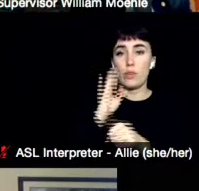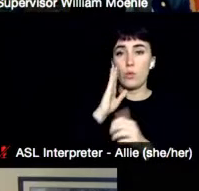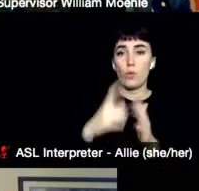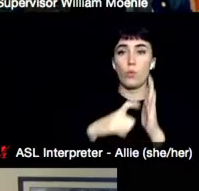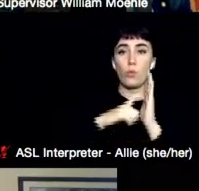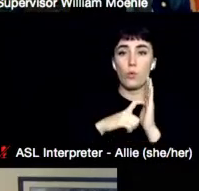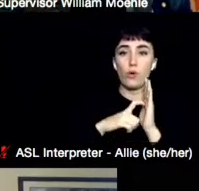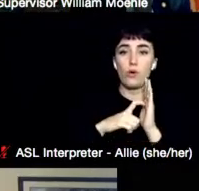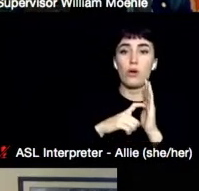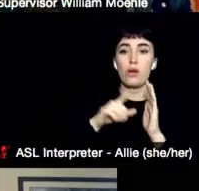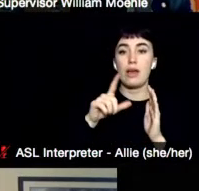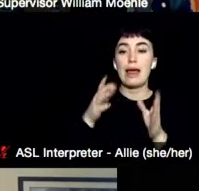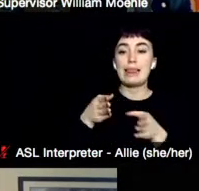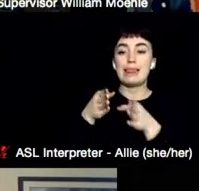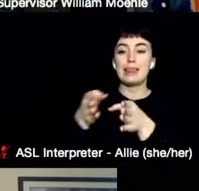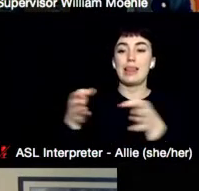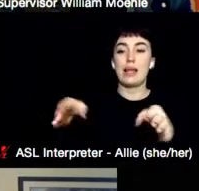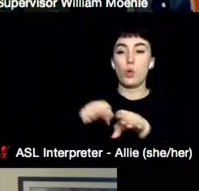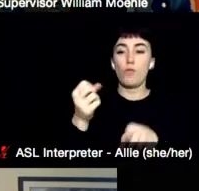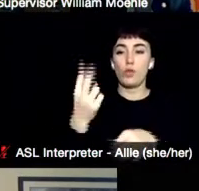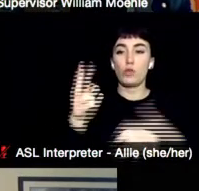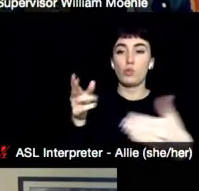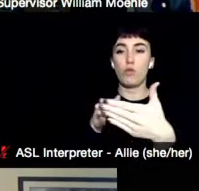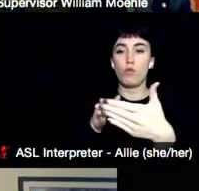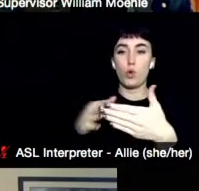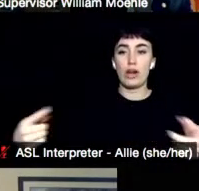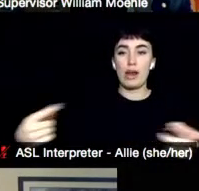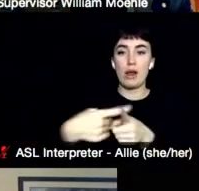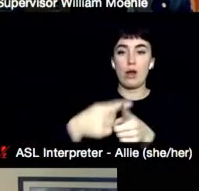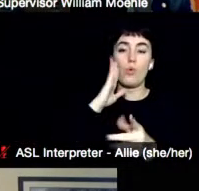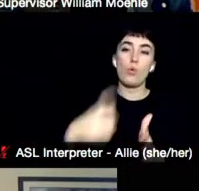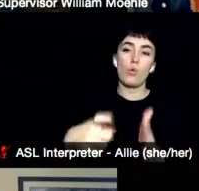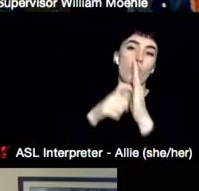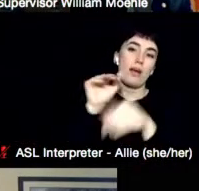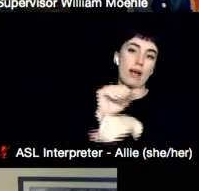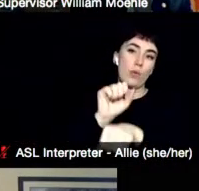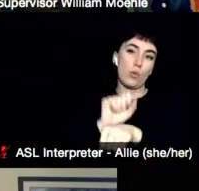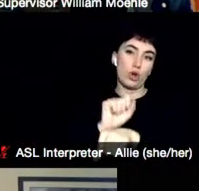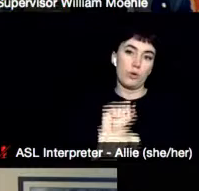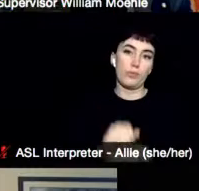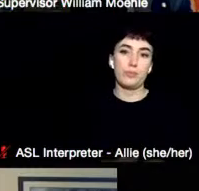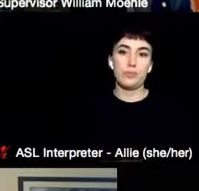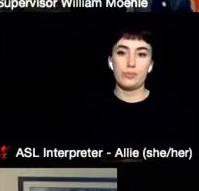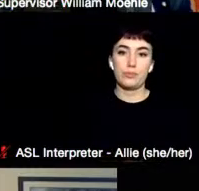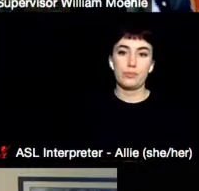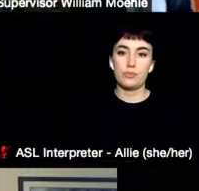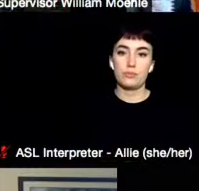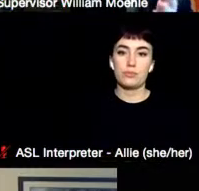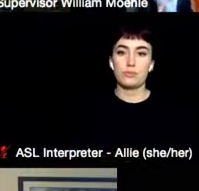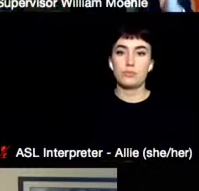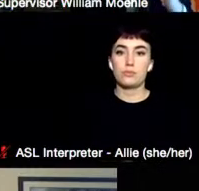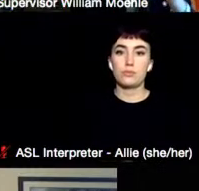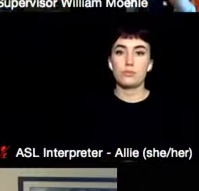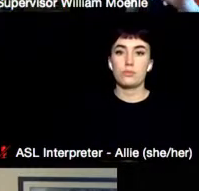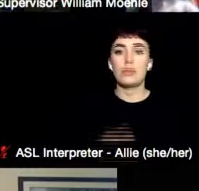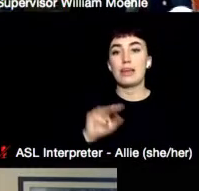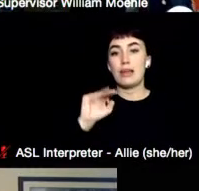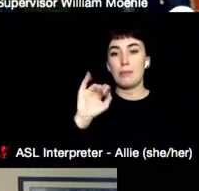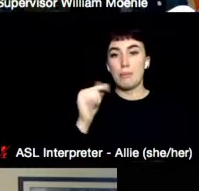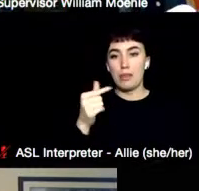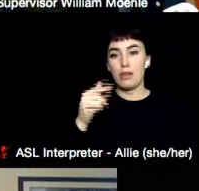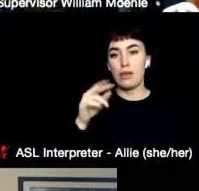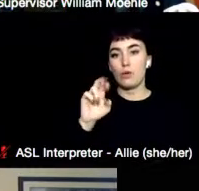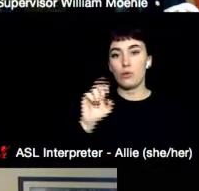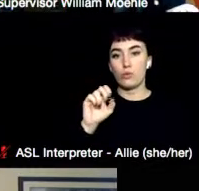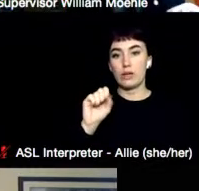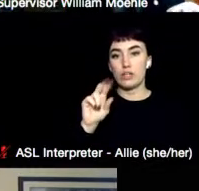lane closure within the 12 corners intersection would require night work. So milling and resurfacing, we got